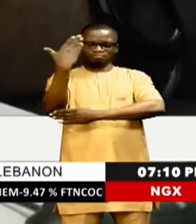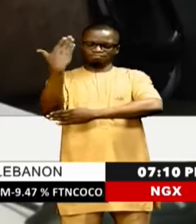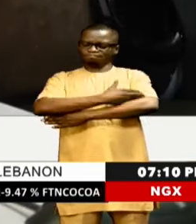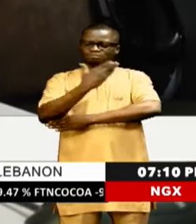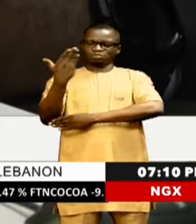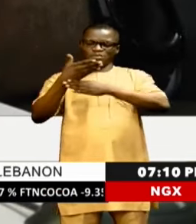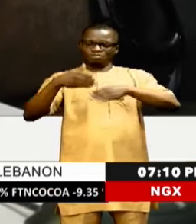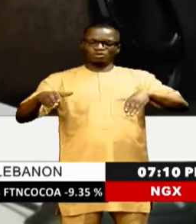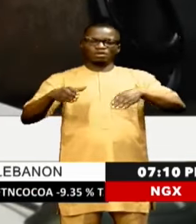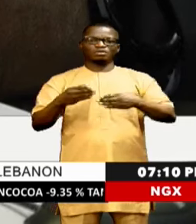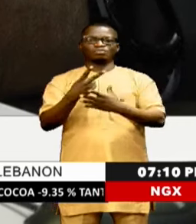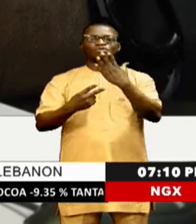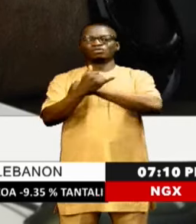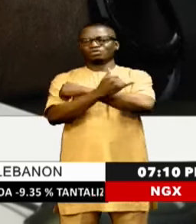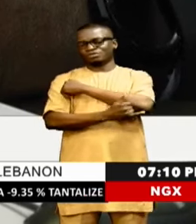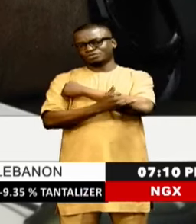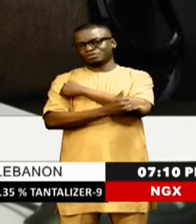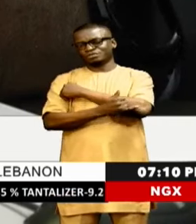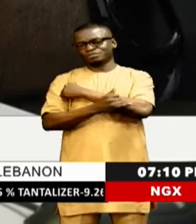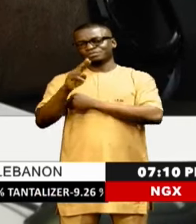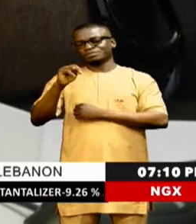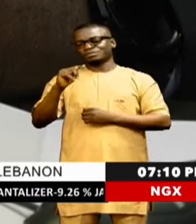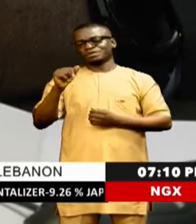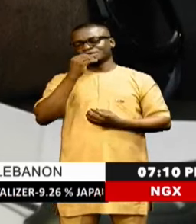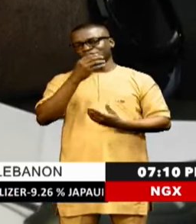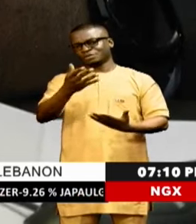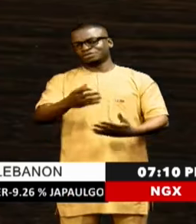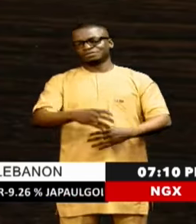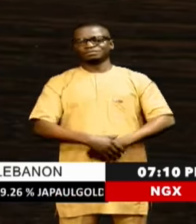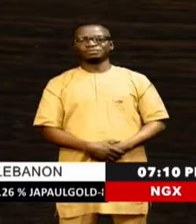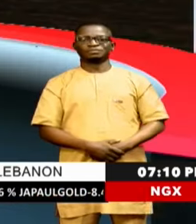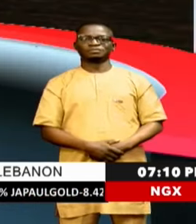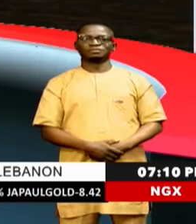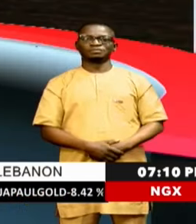countries. Justin Bemunyi, NTA News.